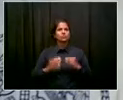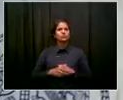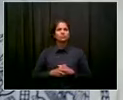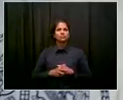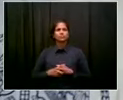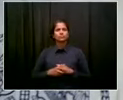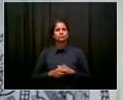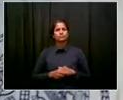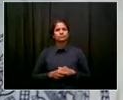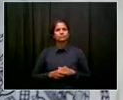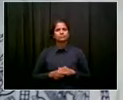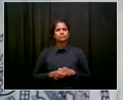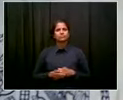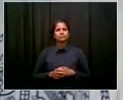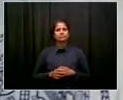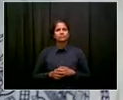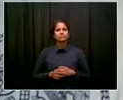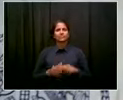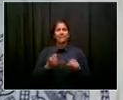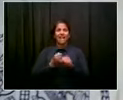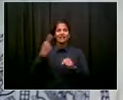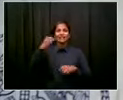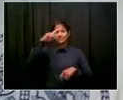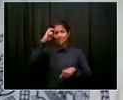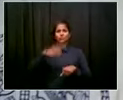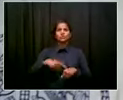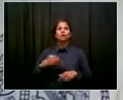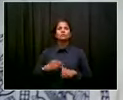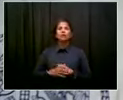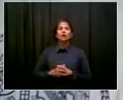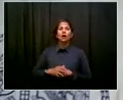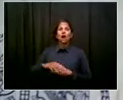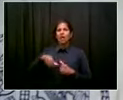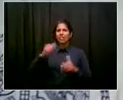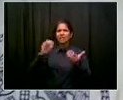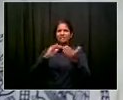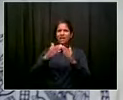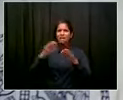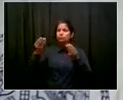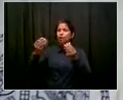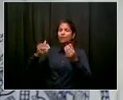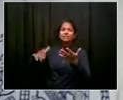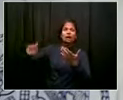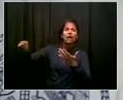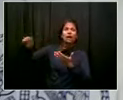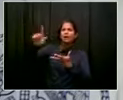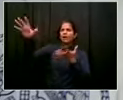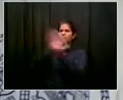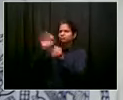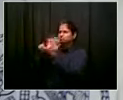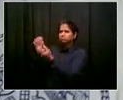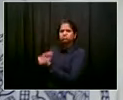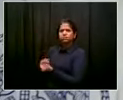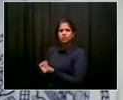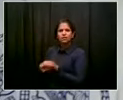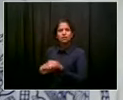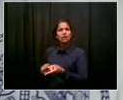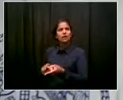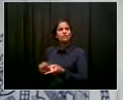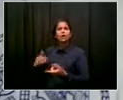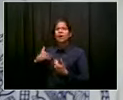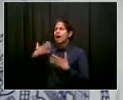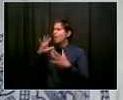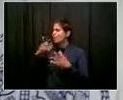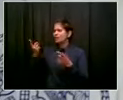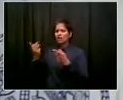in this country that went on for weeks or months we weren't going to see attacks on civilians or people